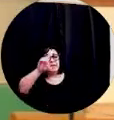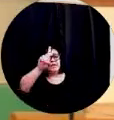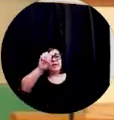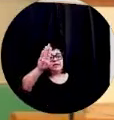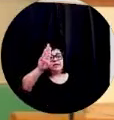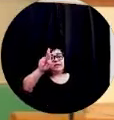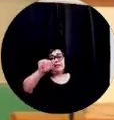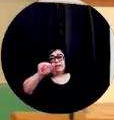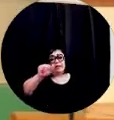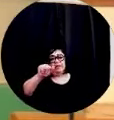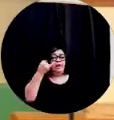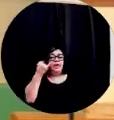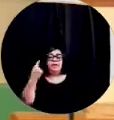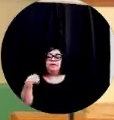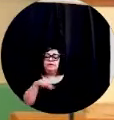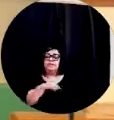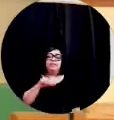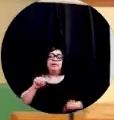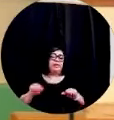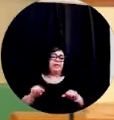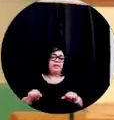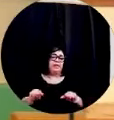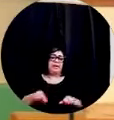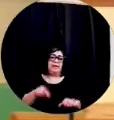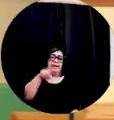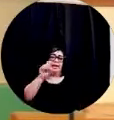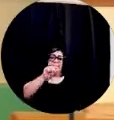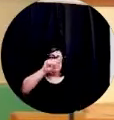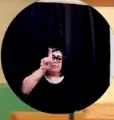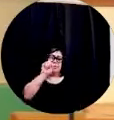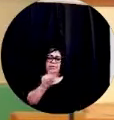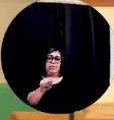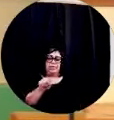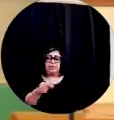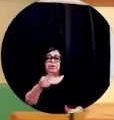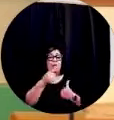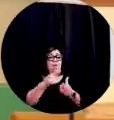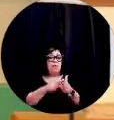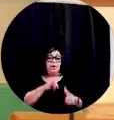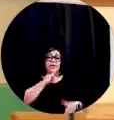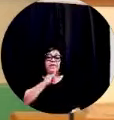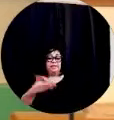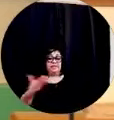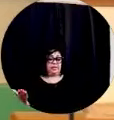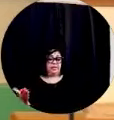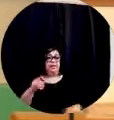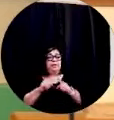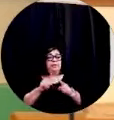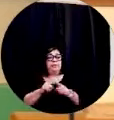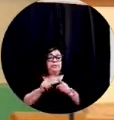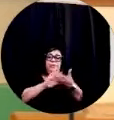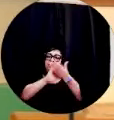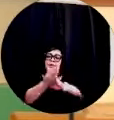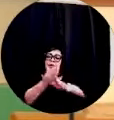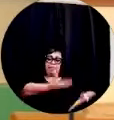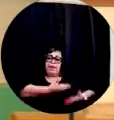what is there to cheer up about? Well, I'm so glad you